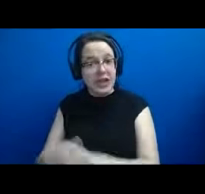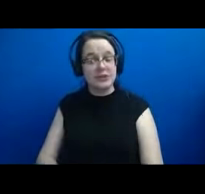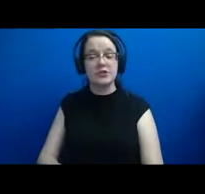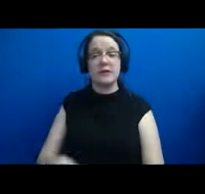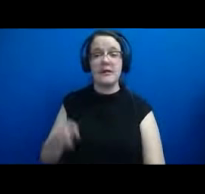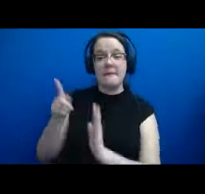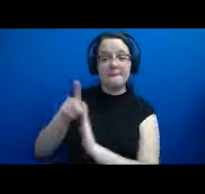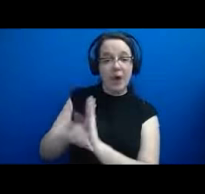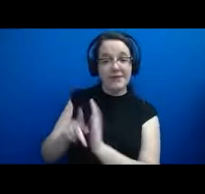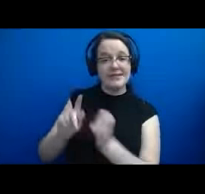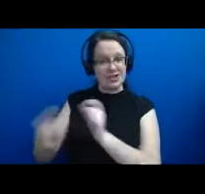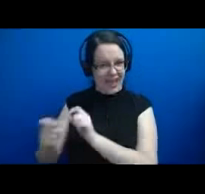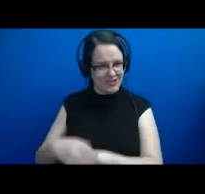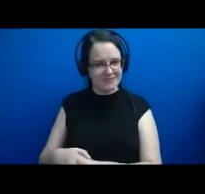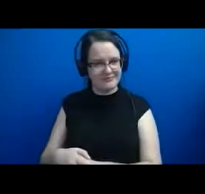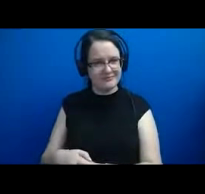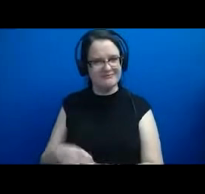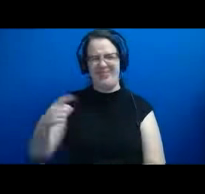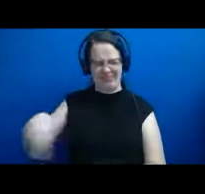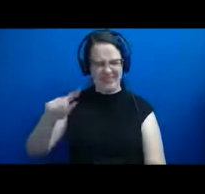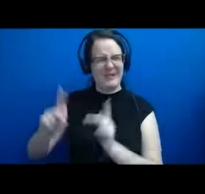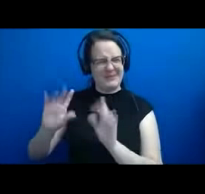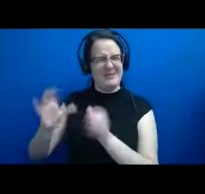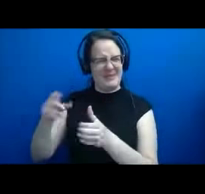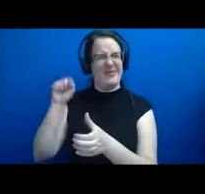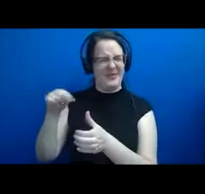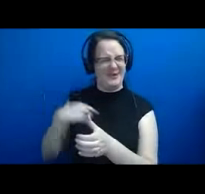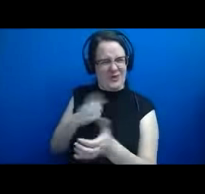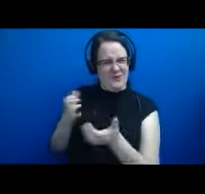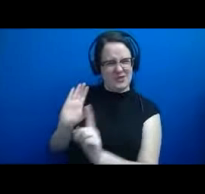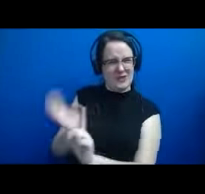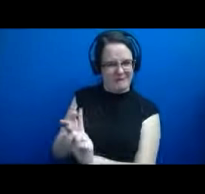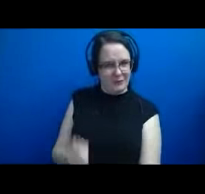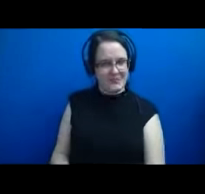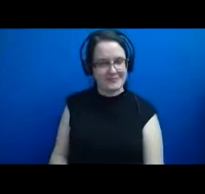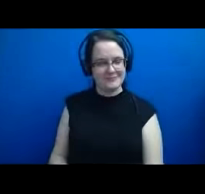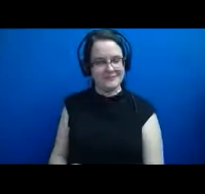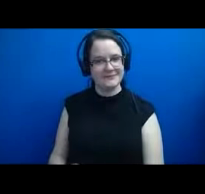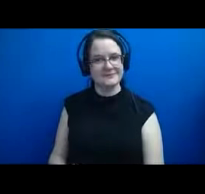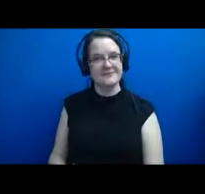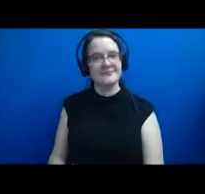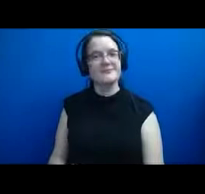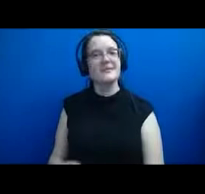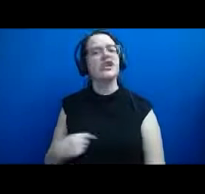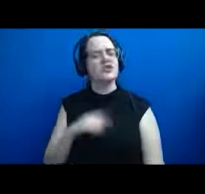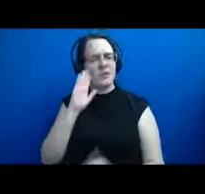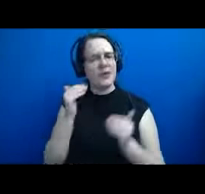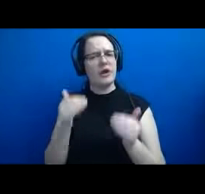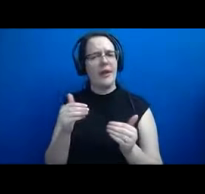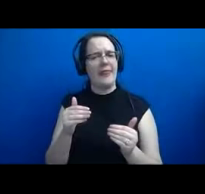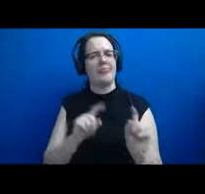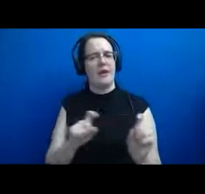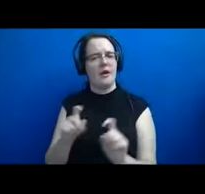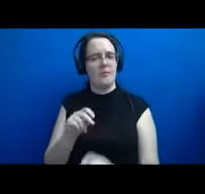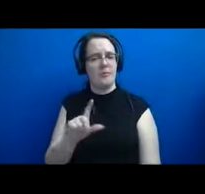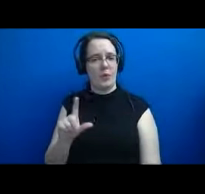policies, they are the people we want to influence. So we're going to spend some time on Poll Everywhere. So get